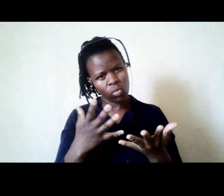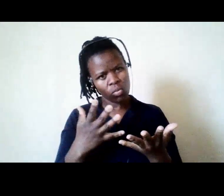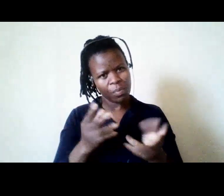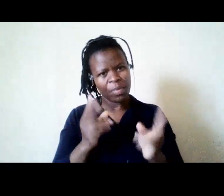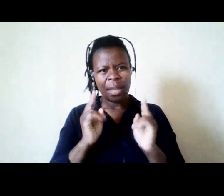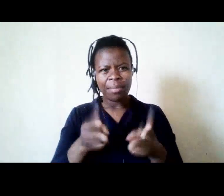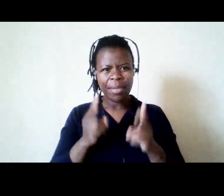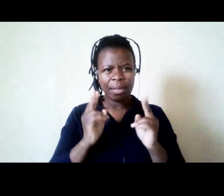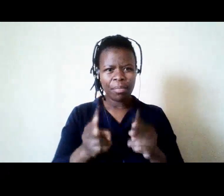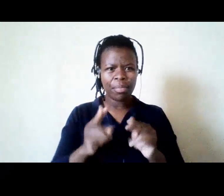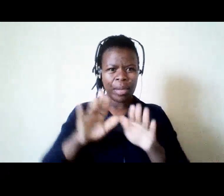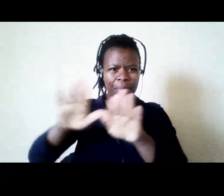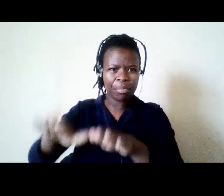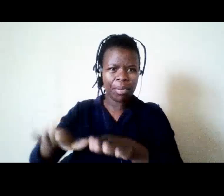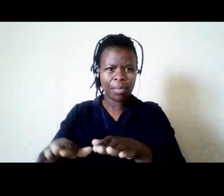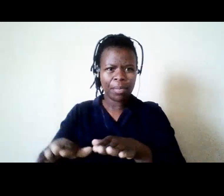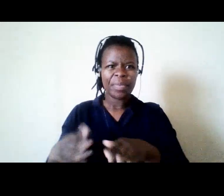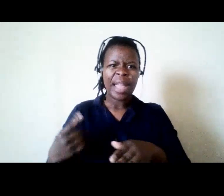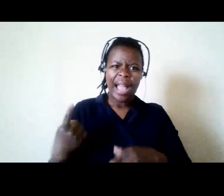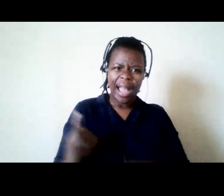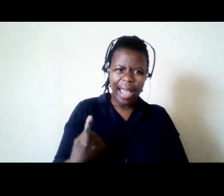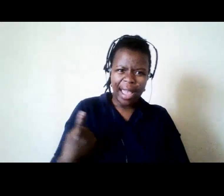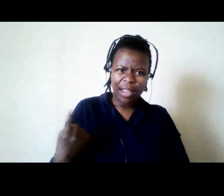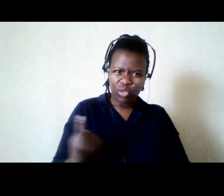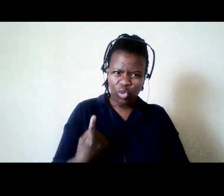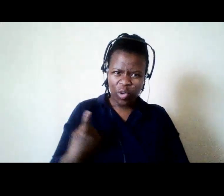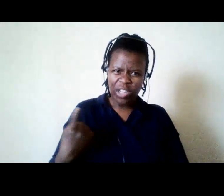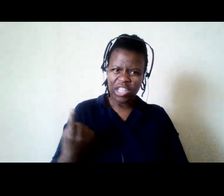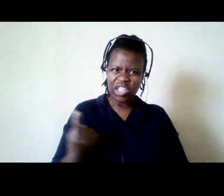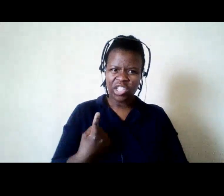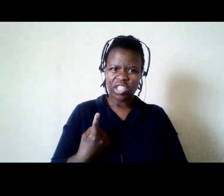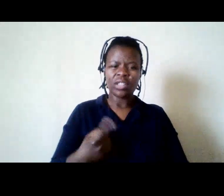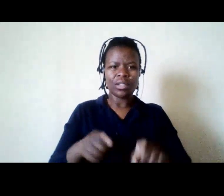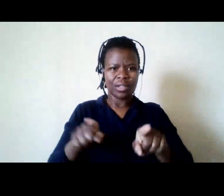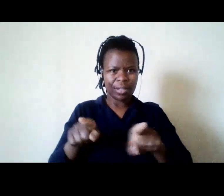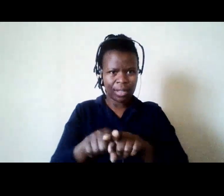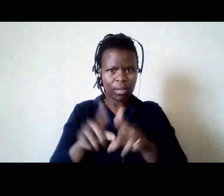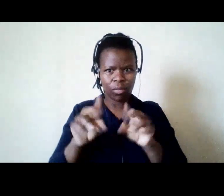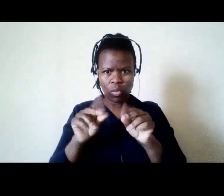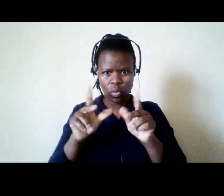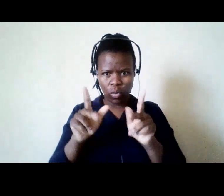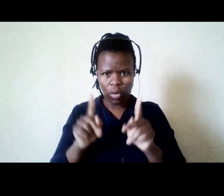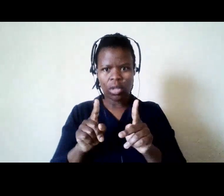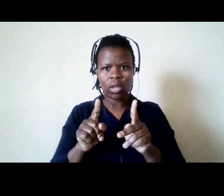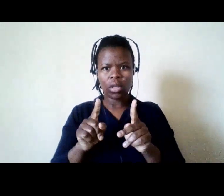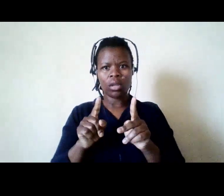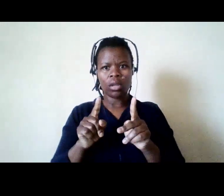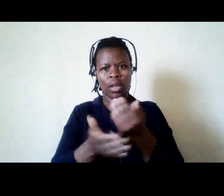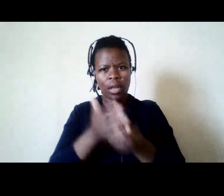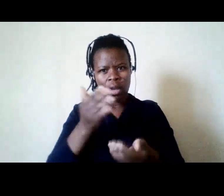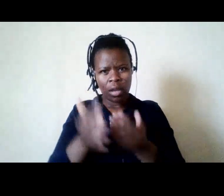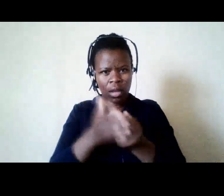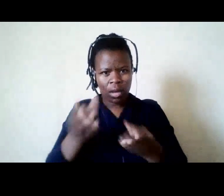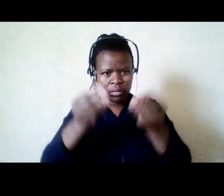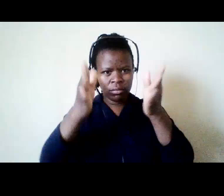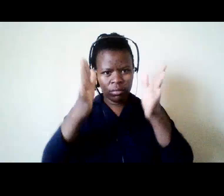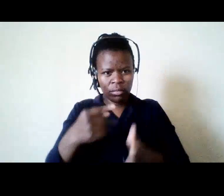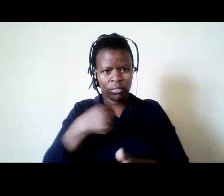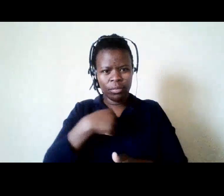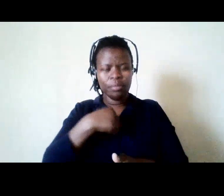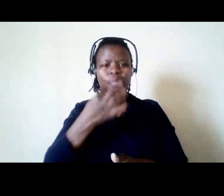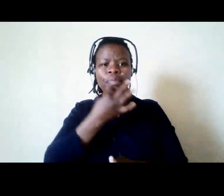isolation. How does it then tie in? What are my caregivers saying when it comes to